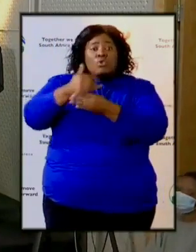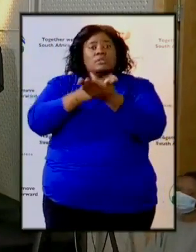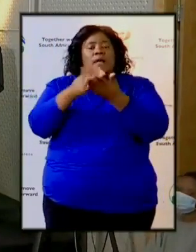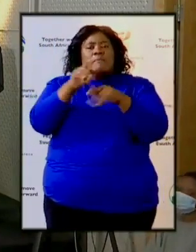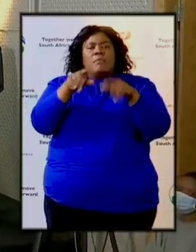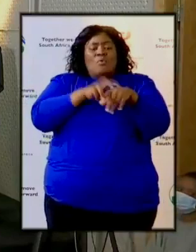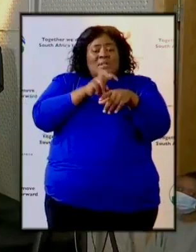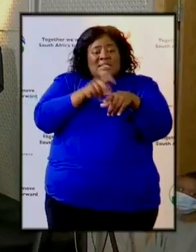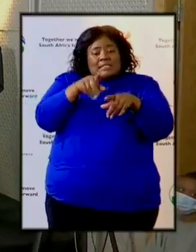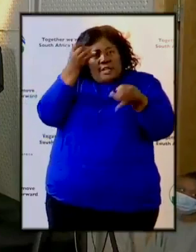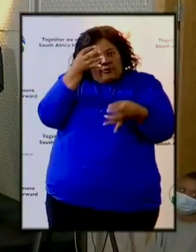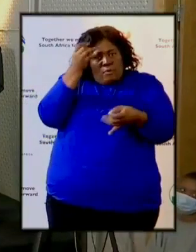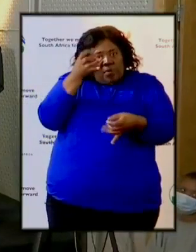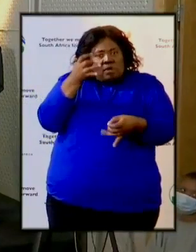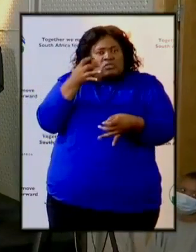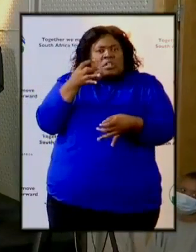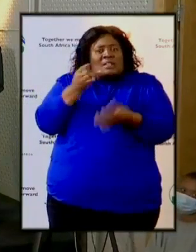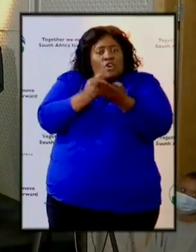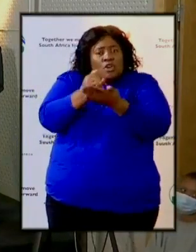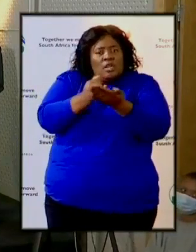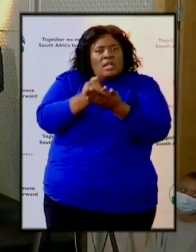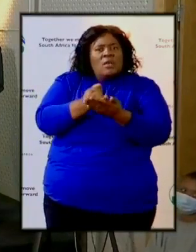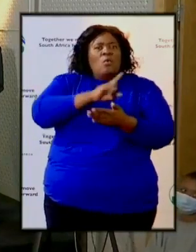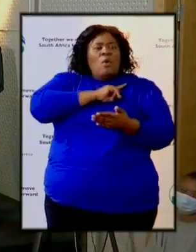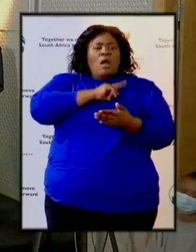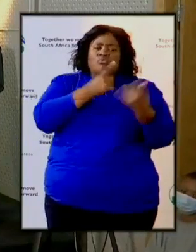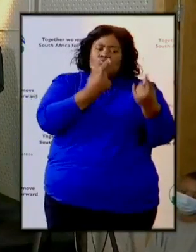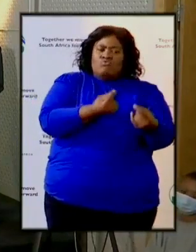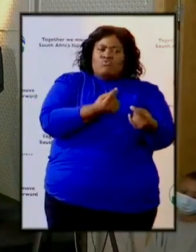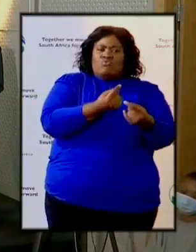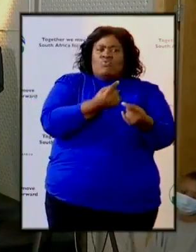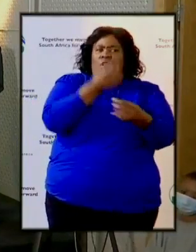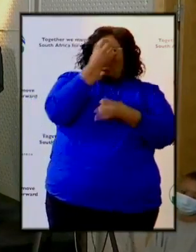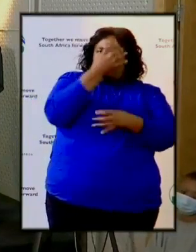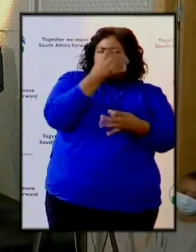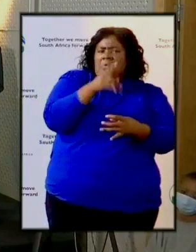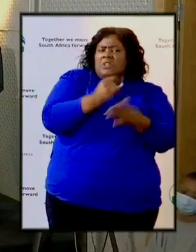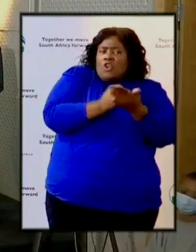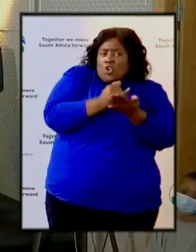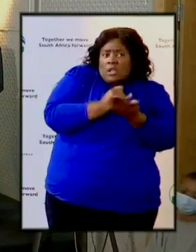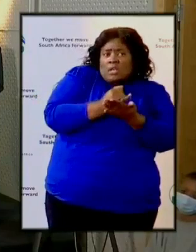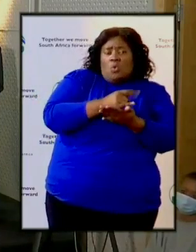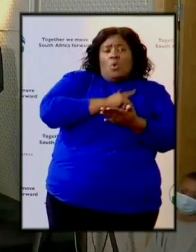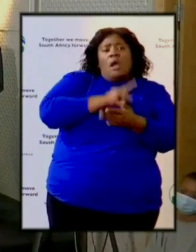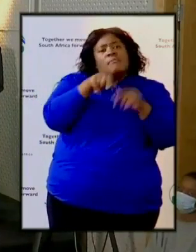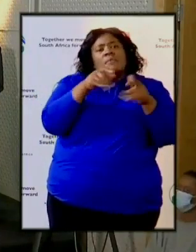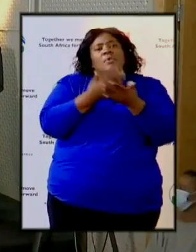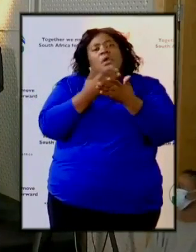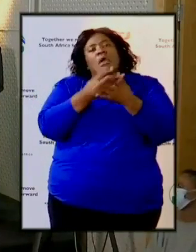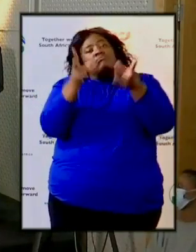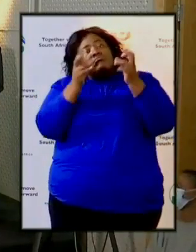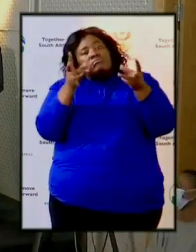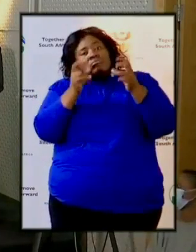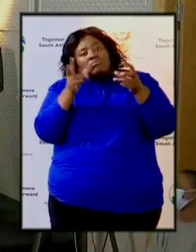on? Why do you not transmit this information early on for people to be able to receive the